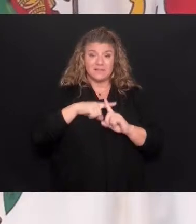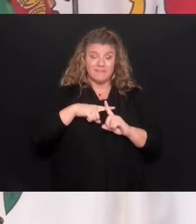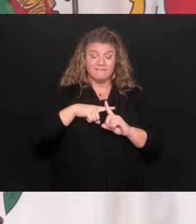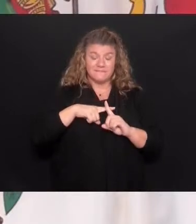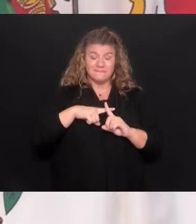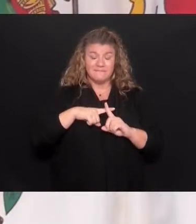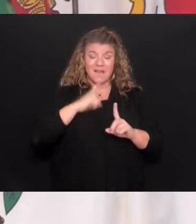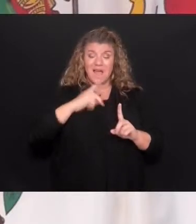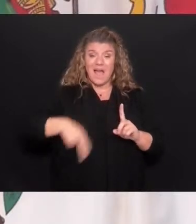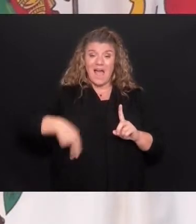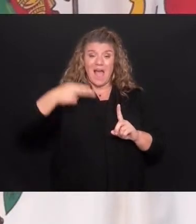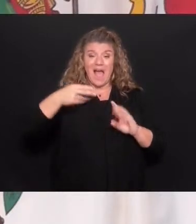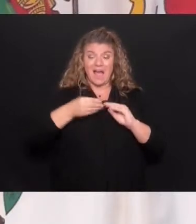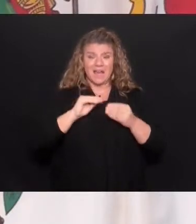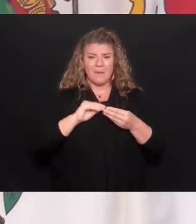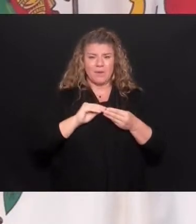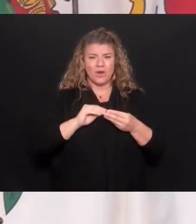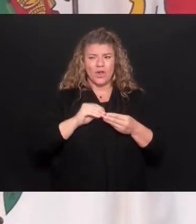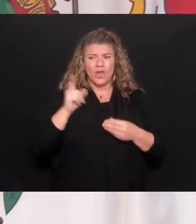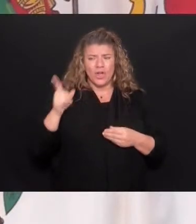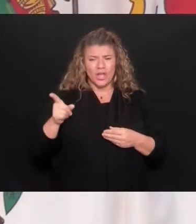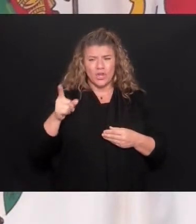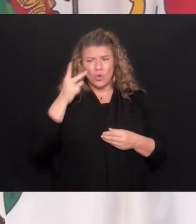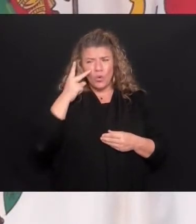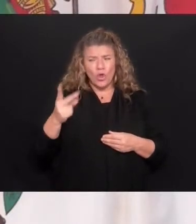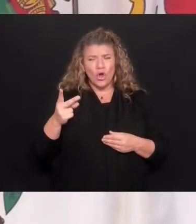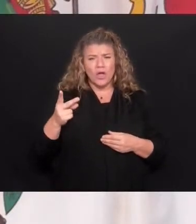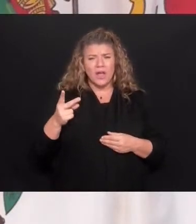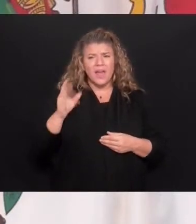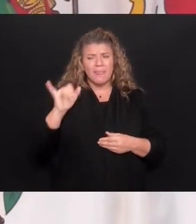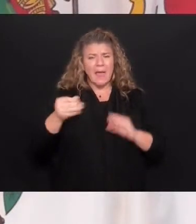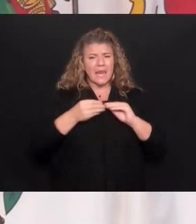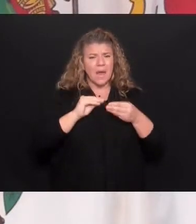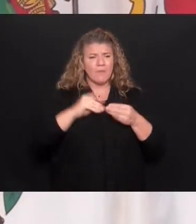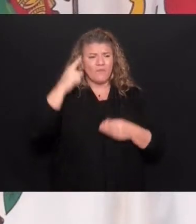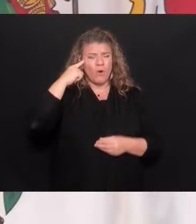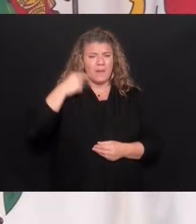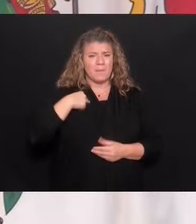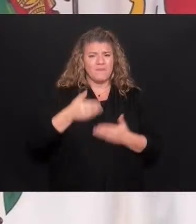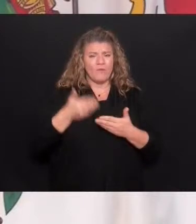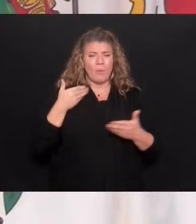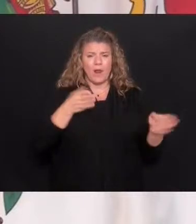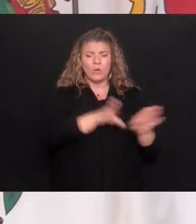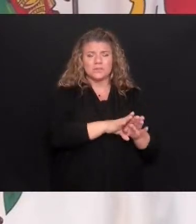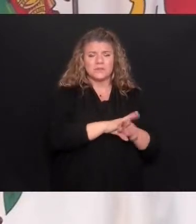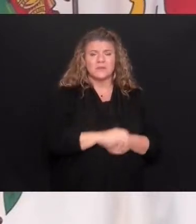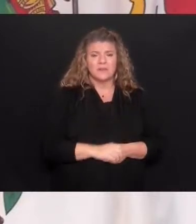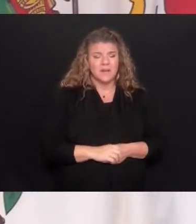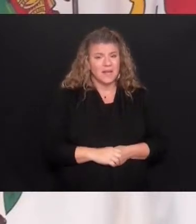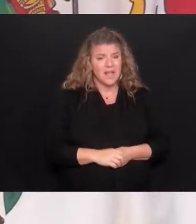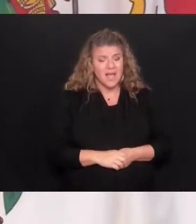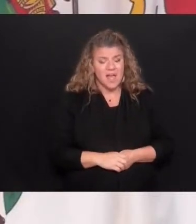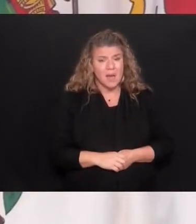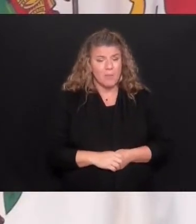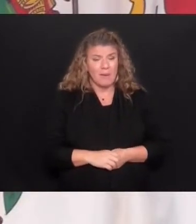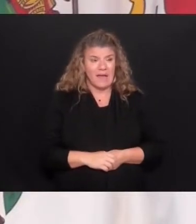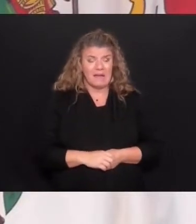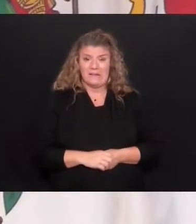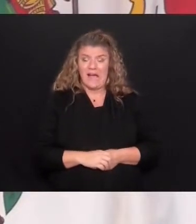And Jordan, if you guys would go try to look that up real quick before I'm done here. But I think the number